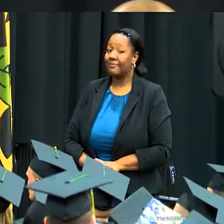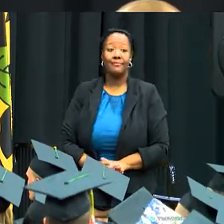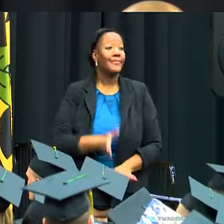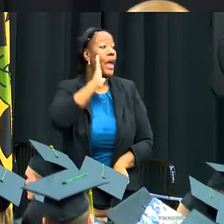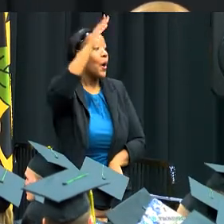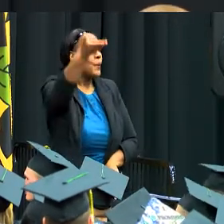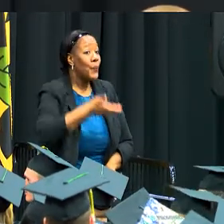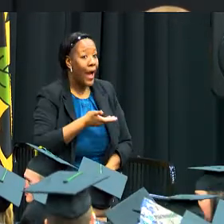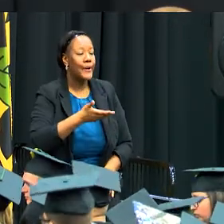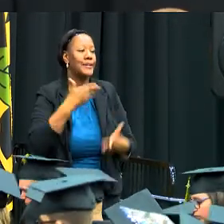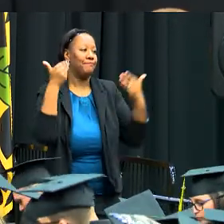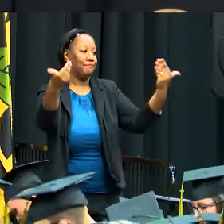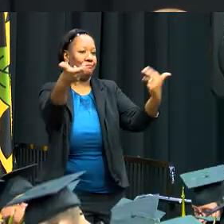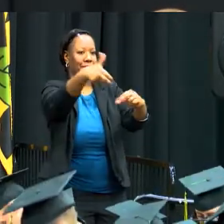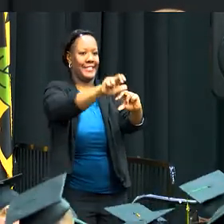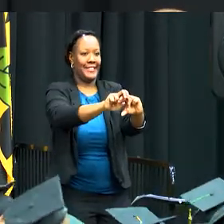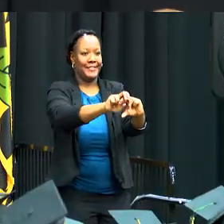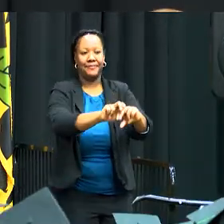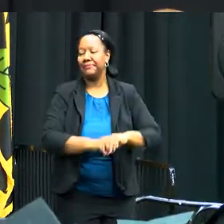welcome and please be seated.